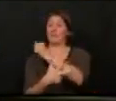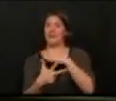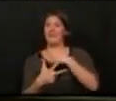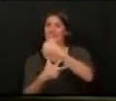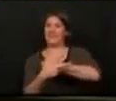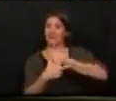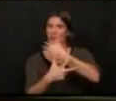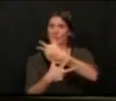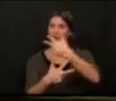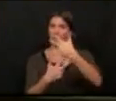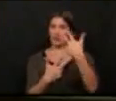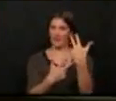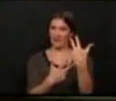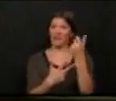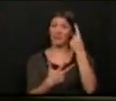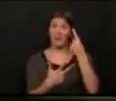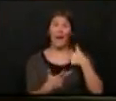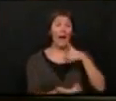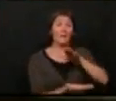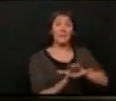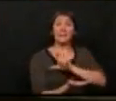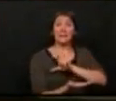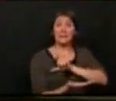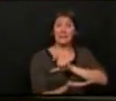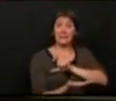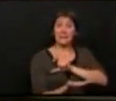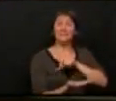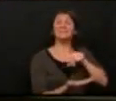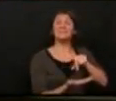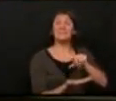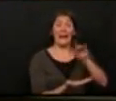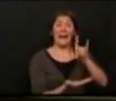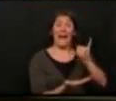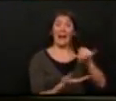meets twice a year, which is very important to how we